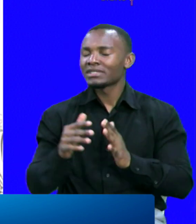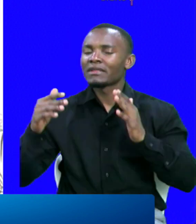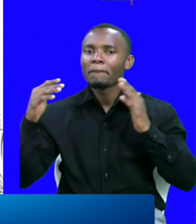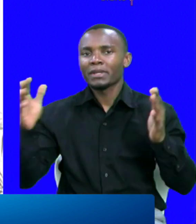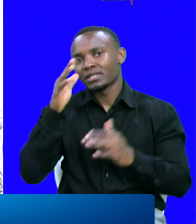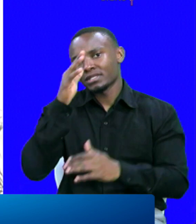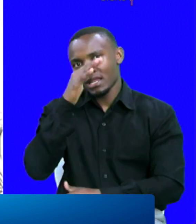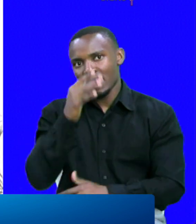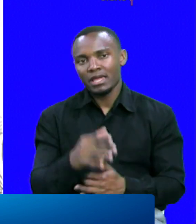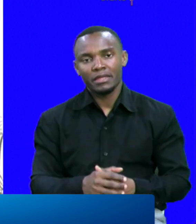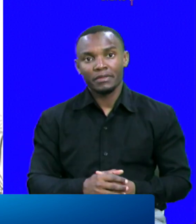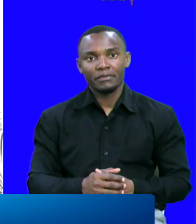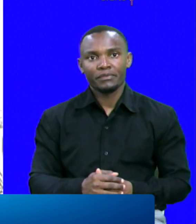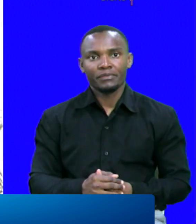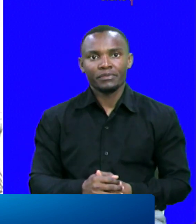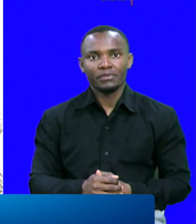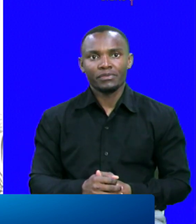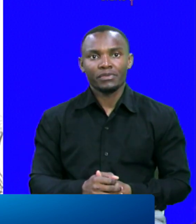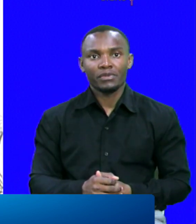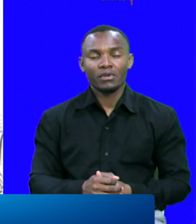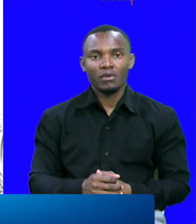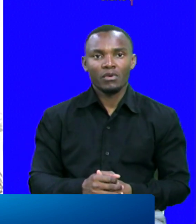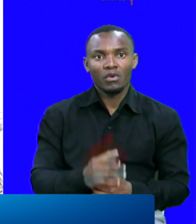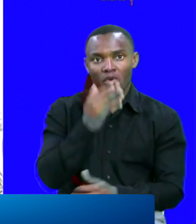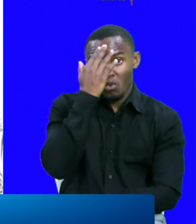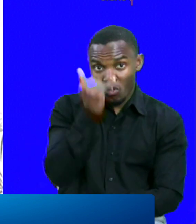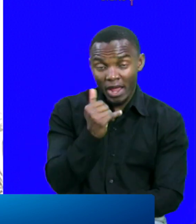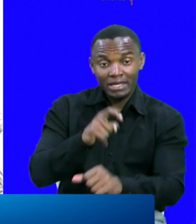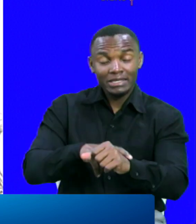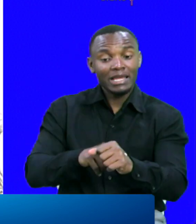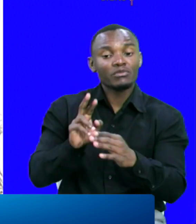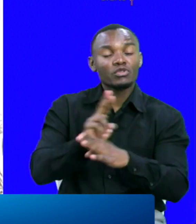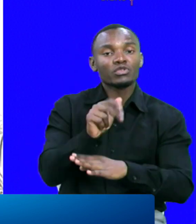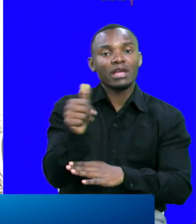government programs, which is the biggest fallacy,